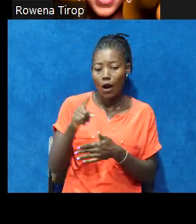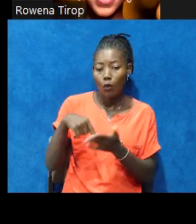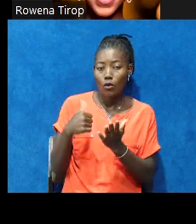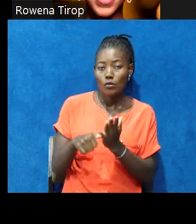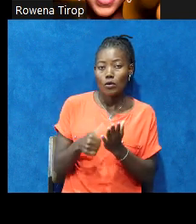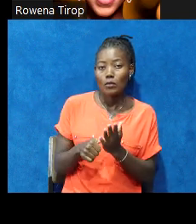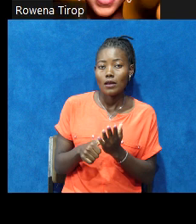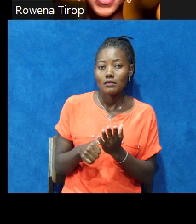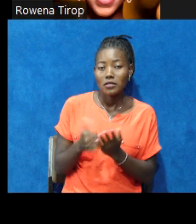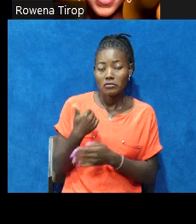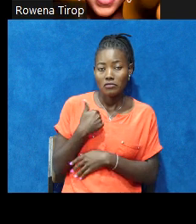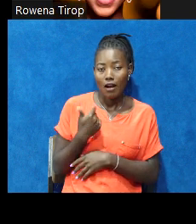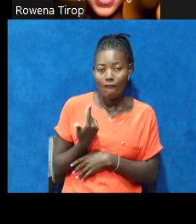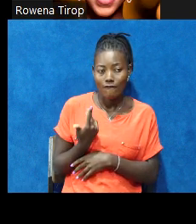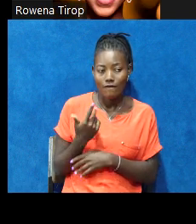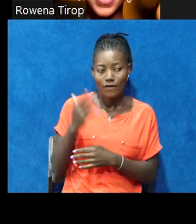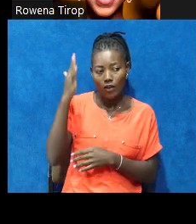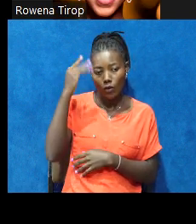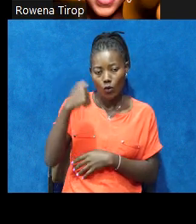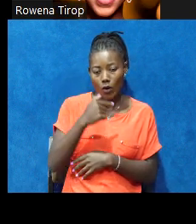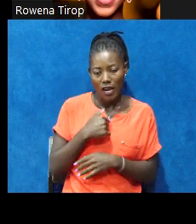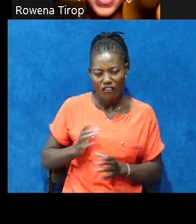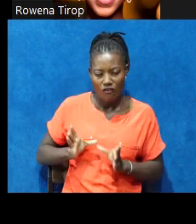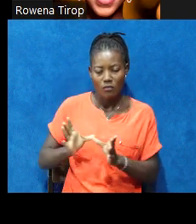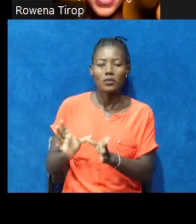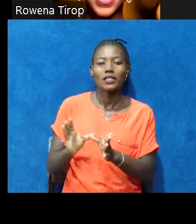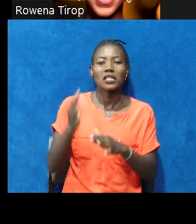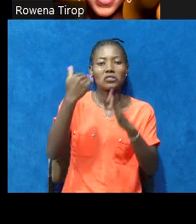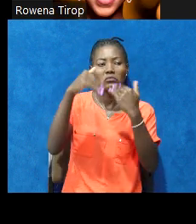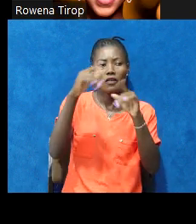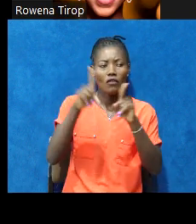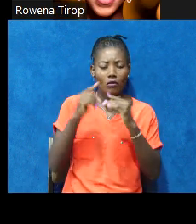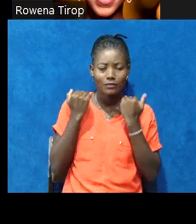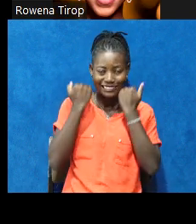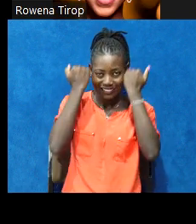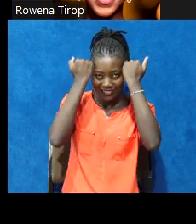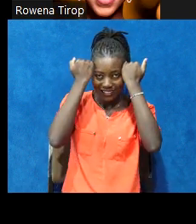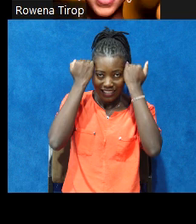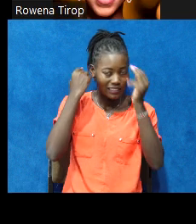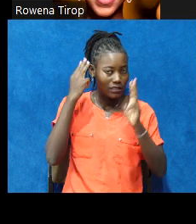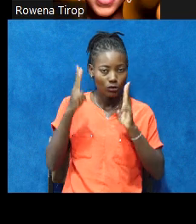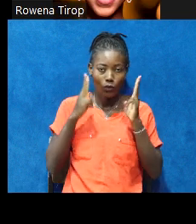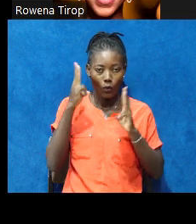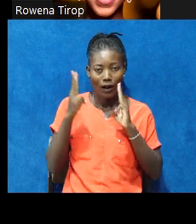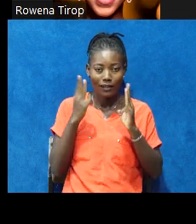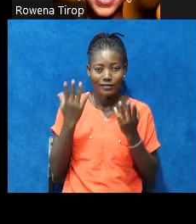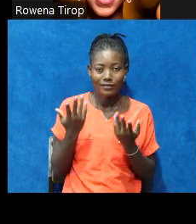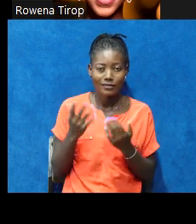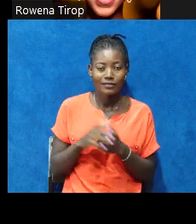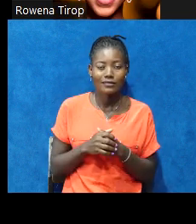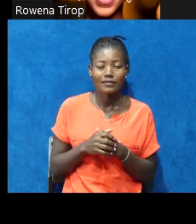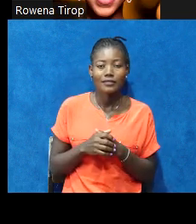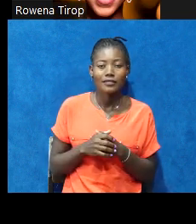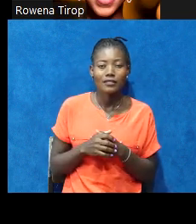what problems you face. You know, there's a pressure to perform, stress and anxiety, distractions, that